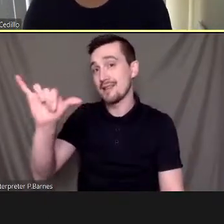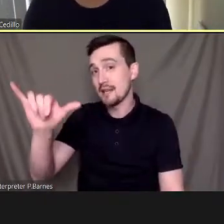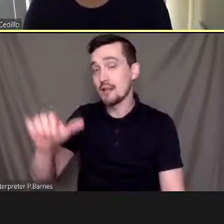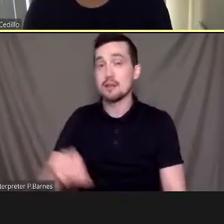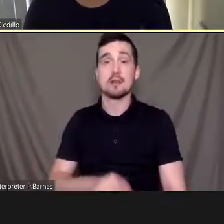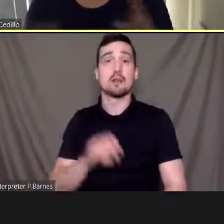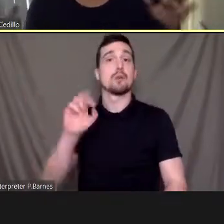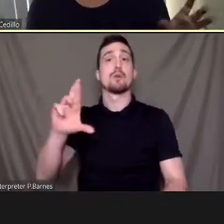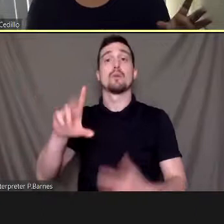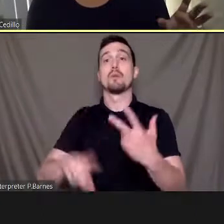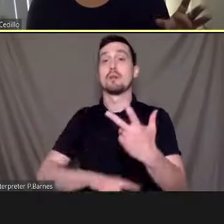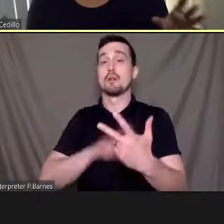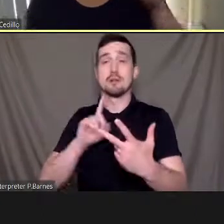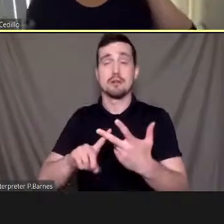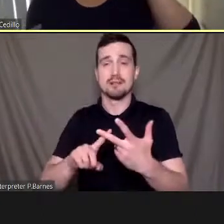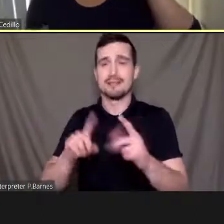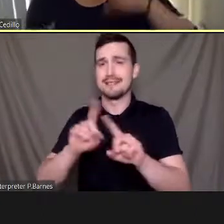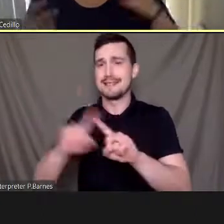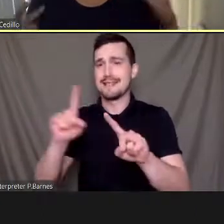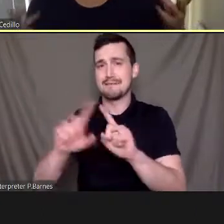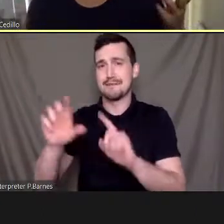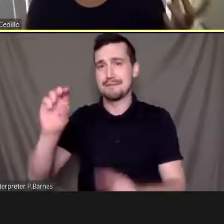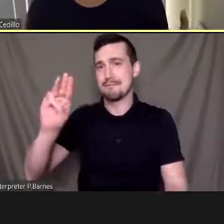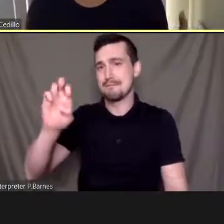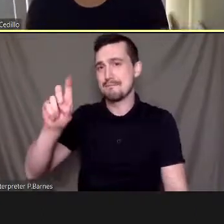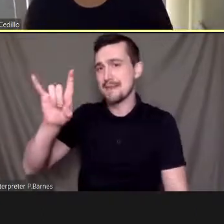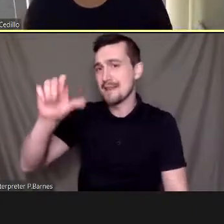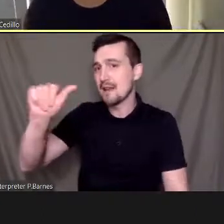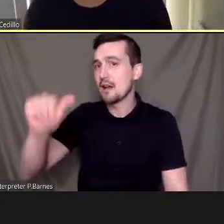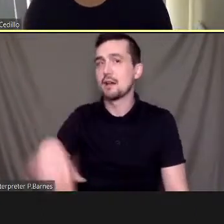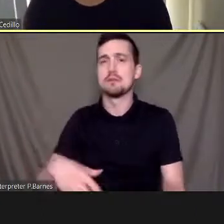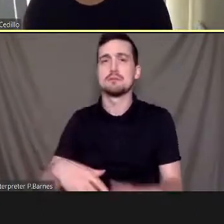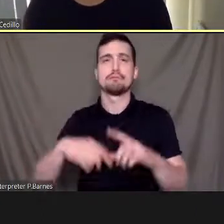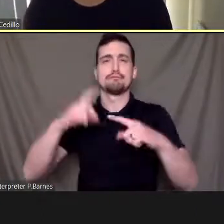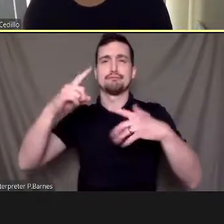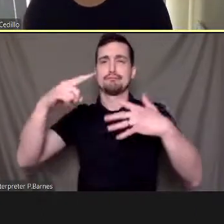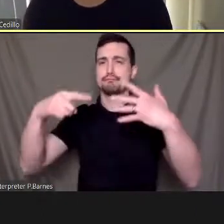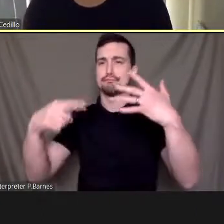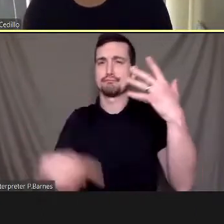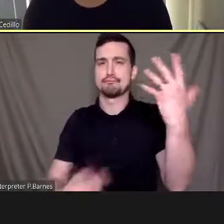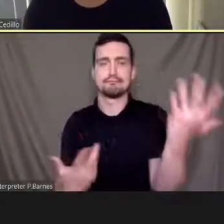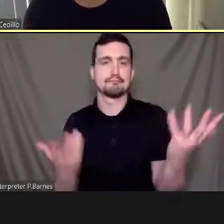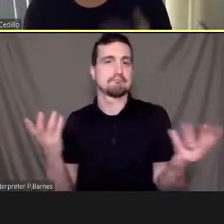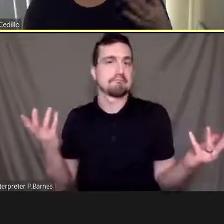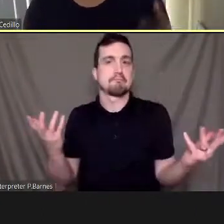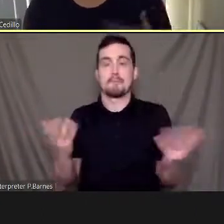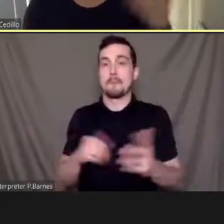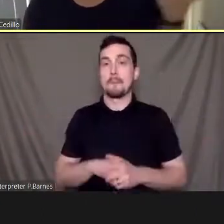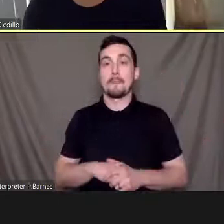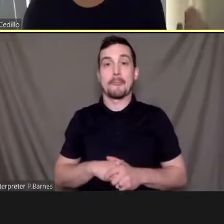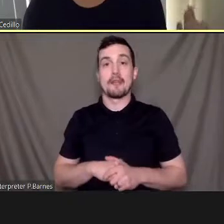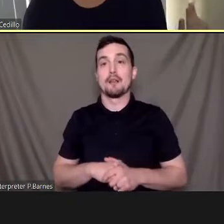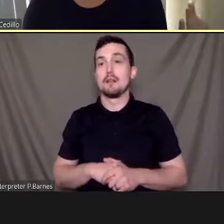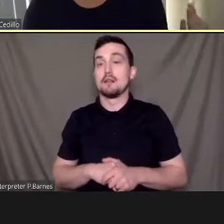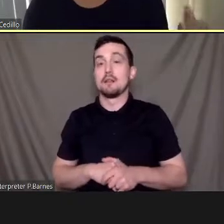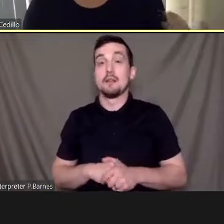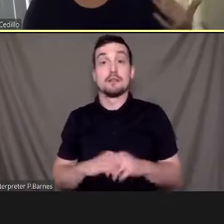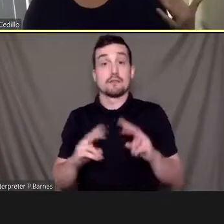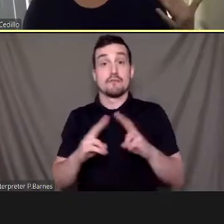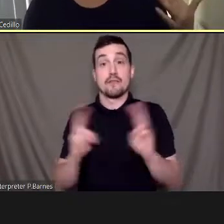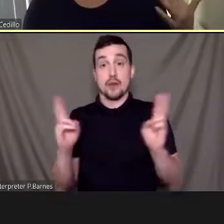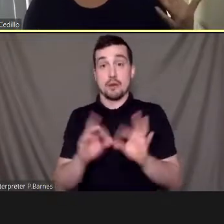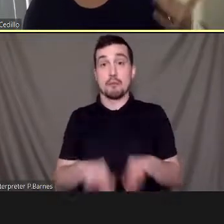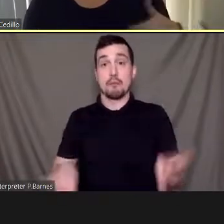different media, things like that. And this becomes much more important as we